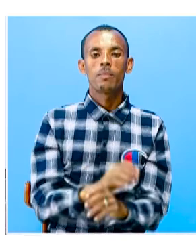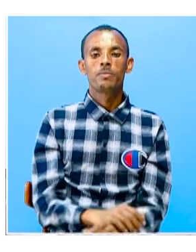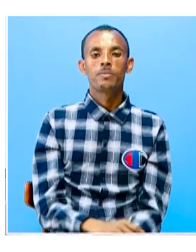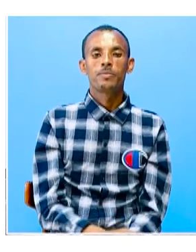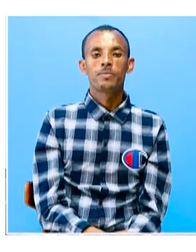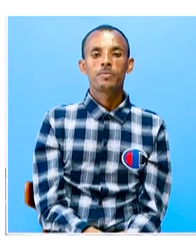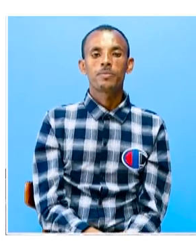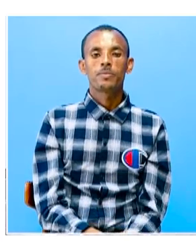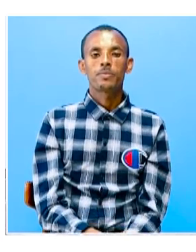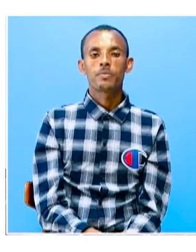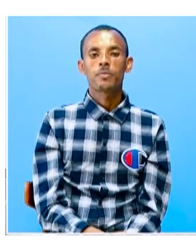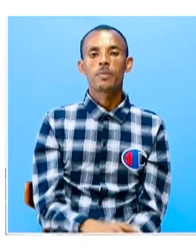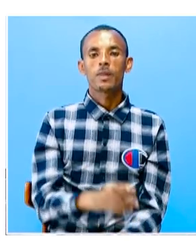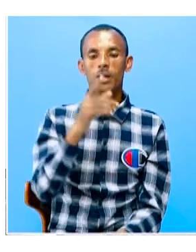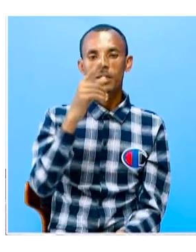the